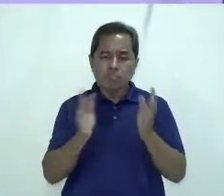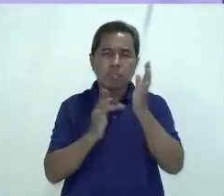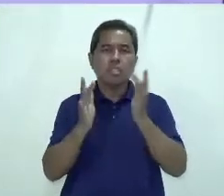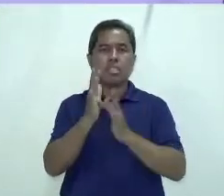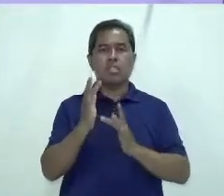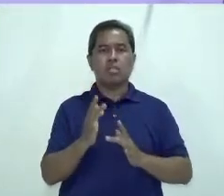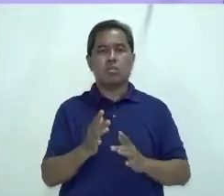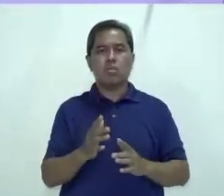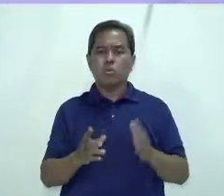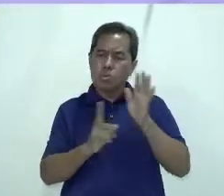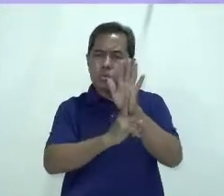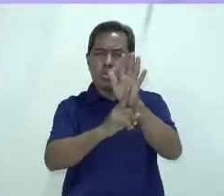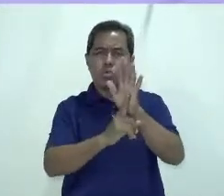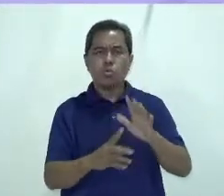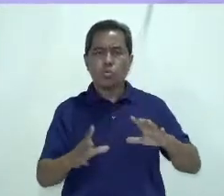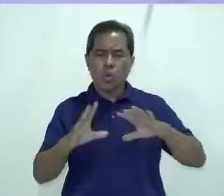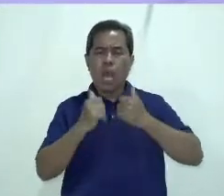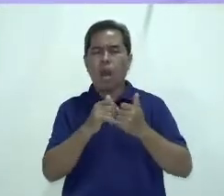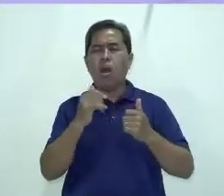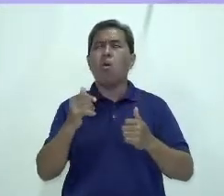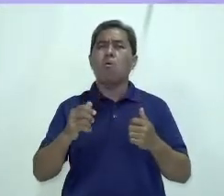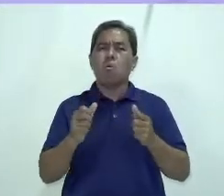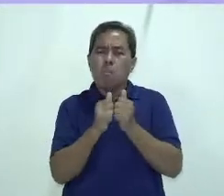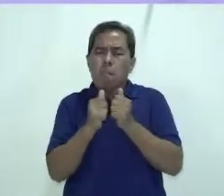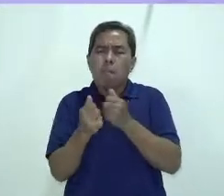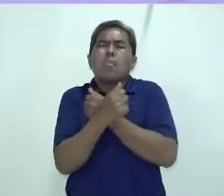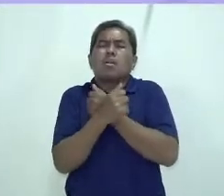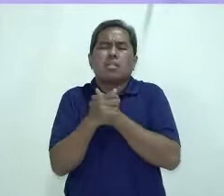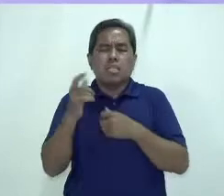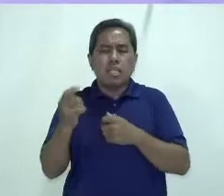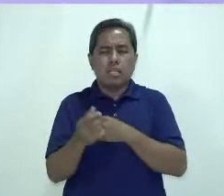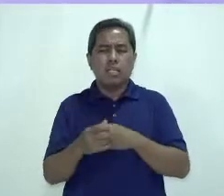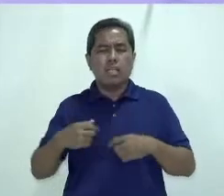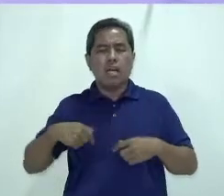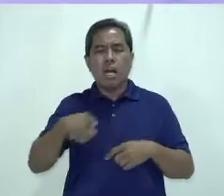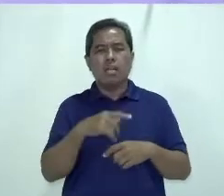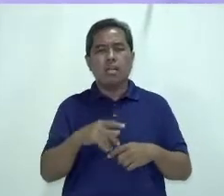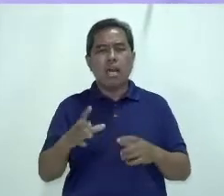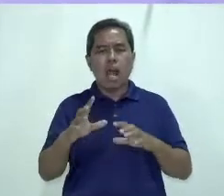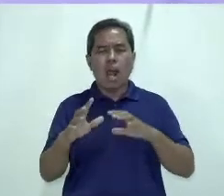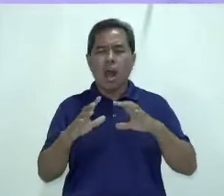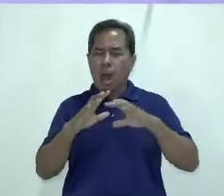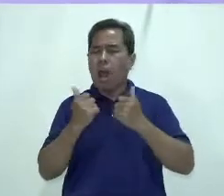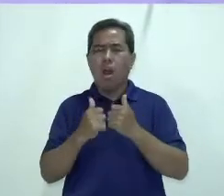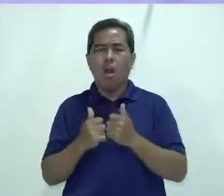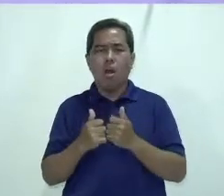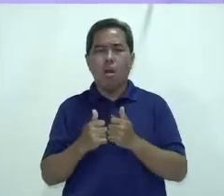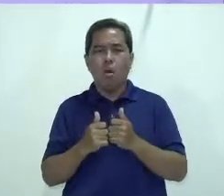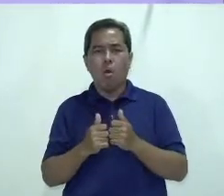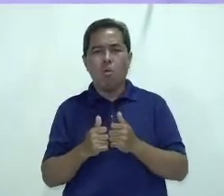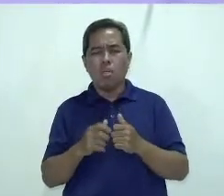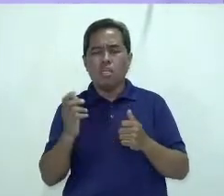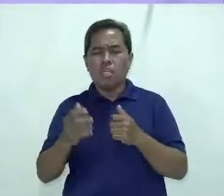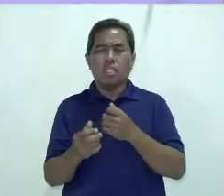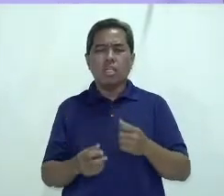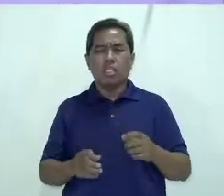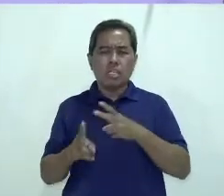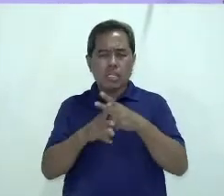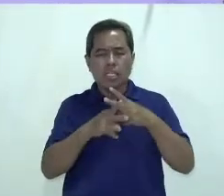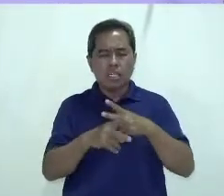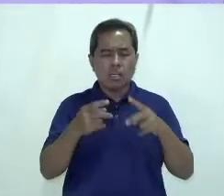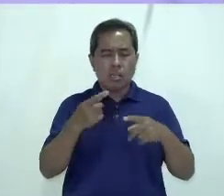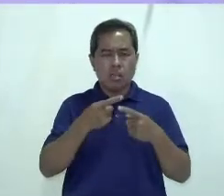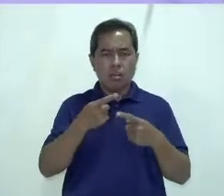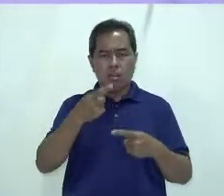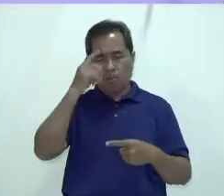Jesus, to show to us how much He loves us, to show to us how much He cares for us. And as we put our